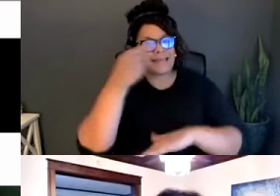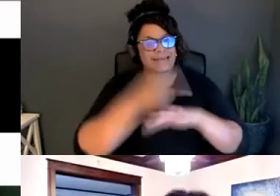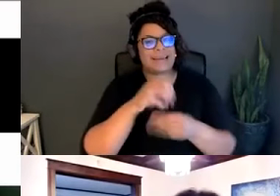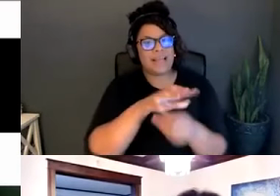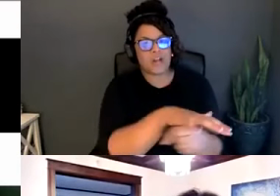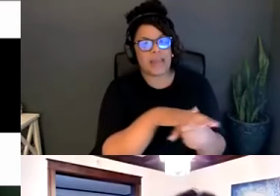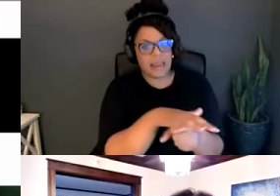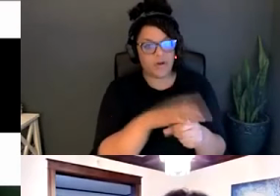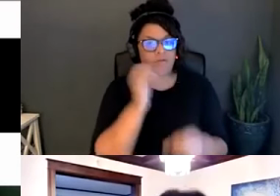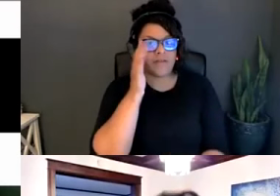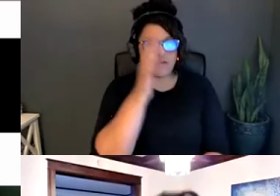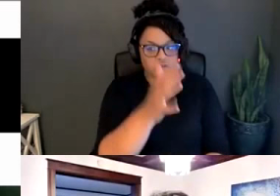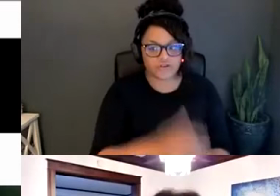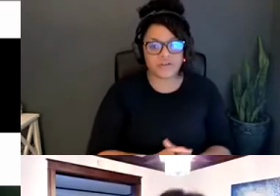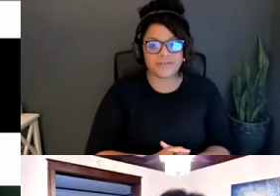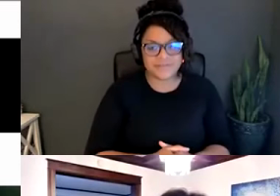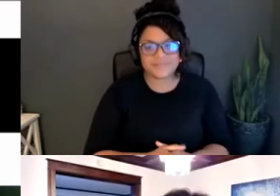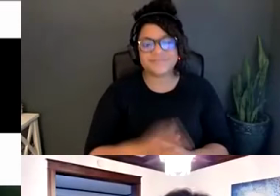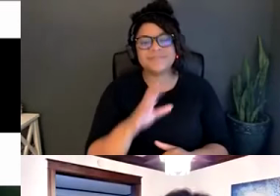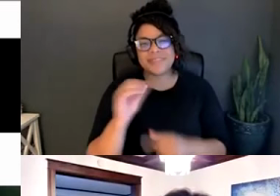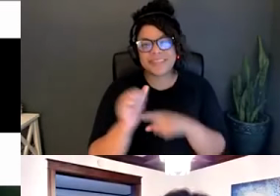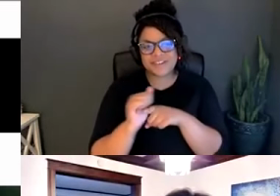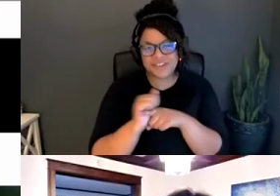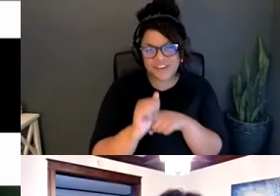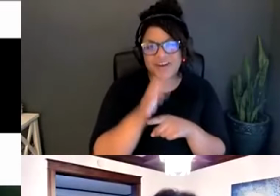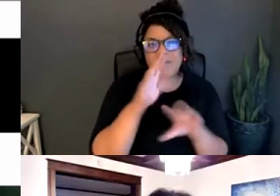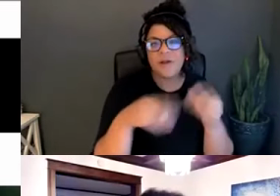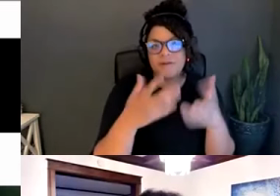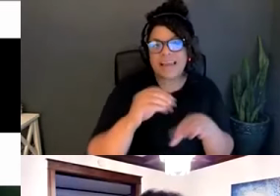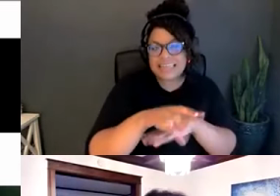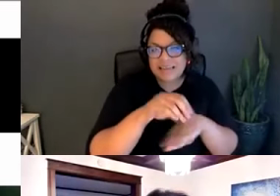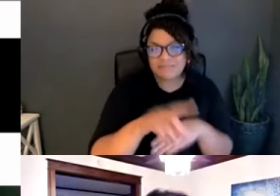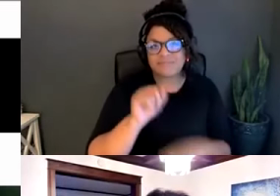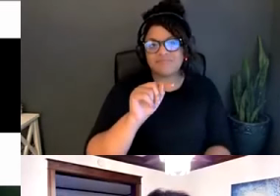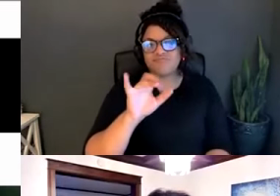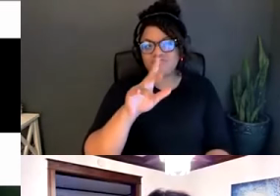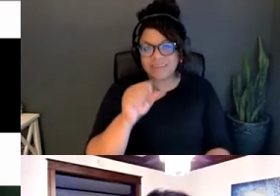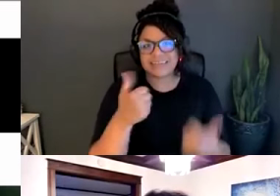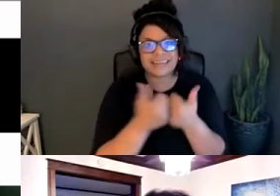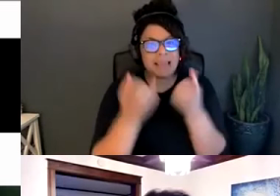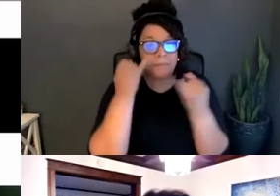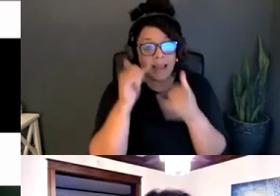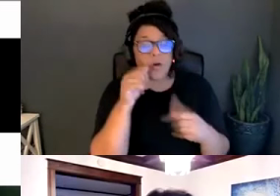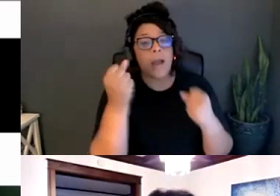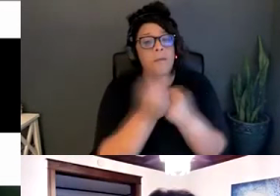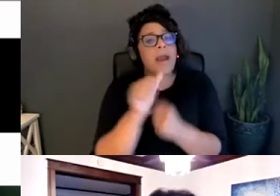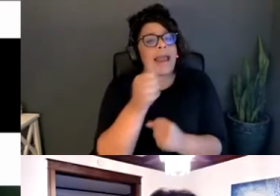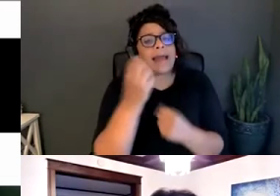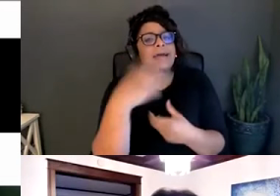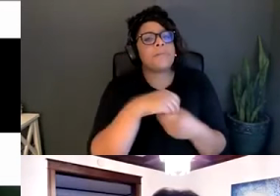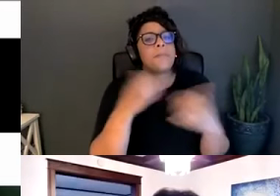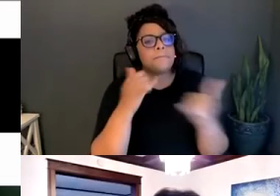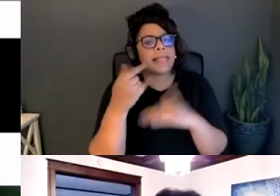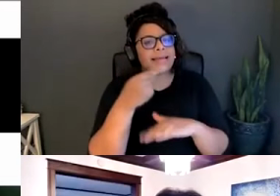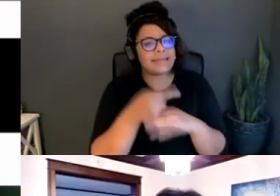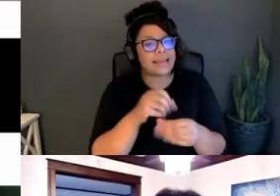in the future. And the training will provide tips, tricks, and game ideas that can support any inclusive play day in